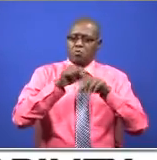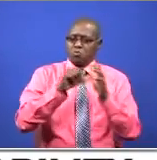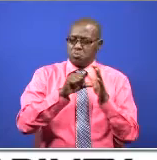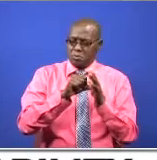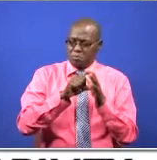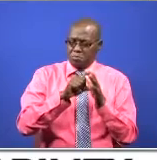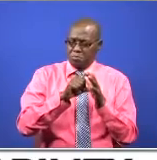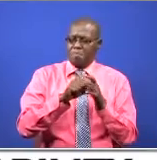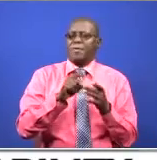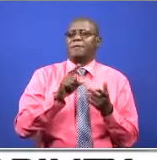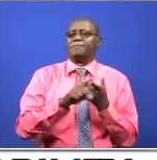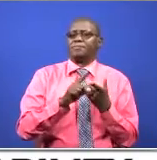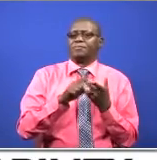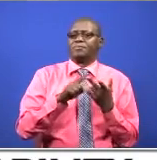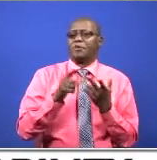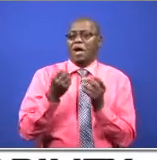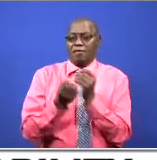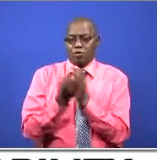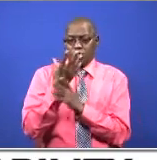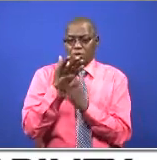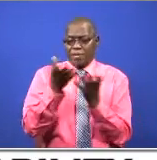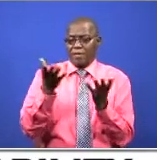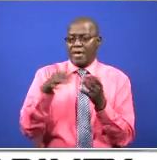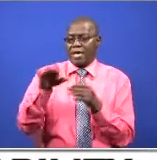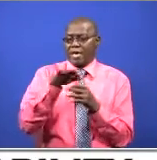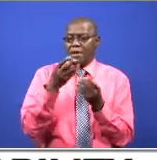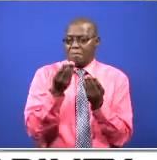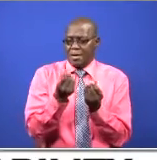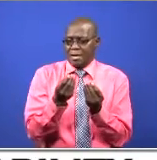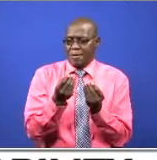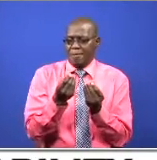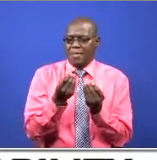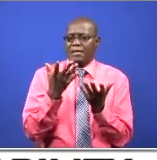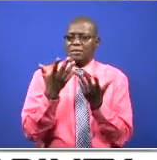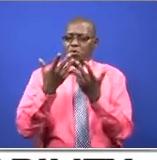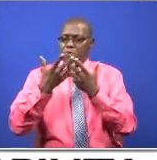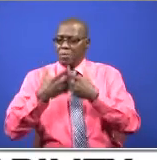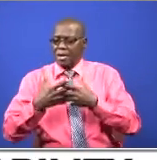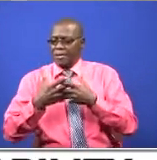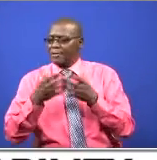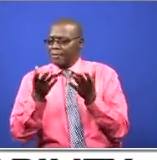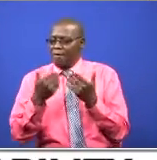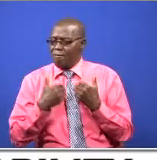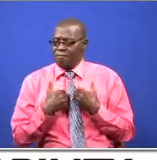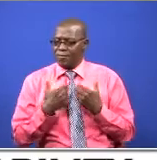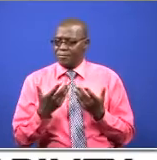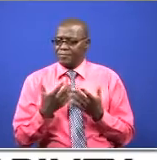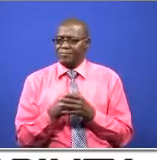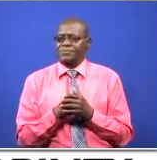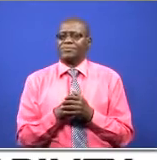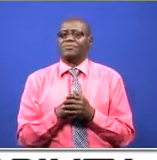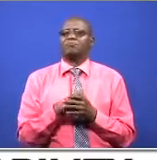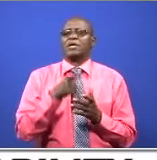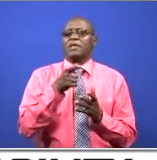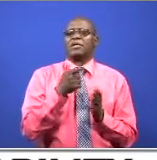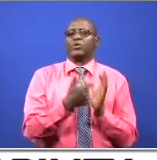two, have they grown in terms of revenue? Are they compliant in terms of these laws? So it is usually a signature